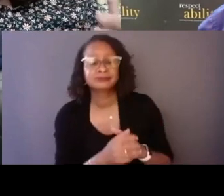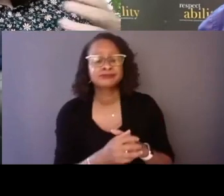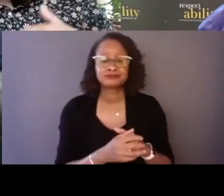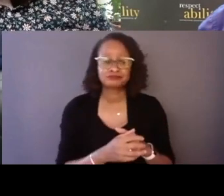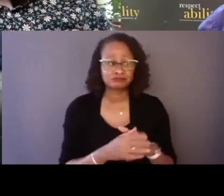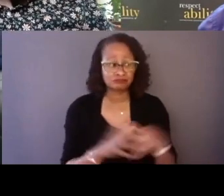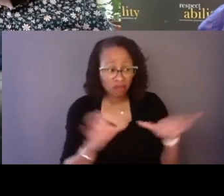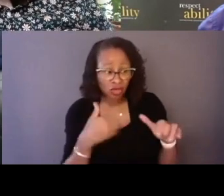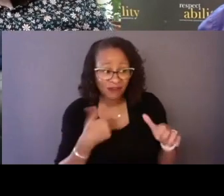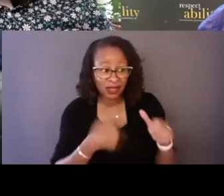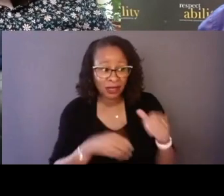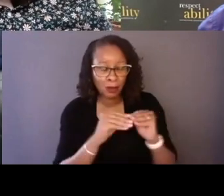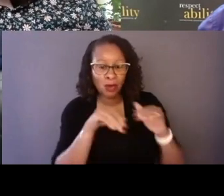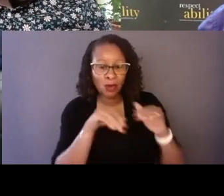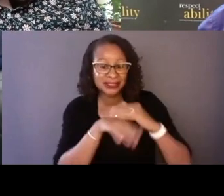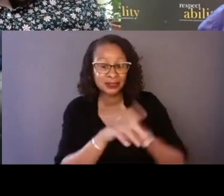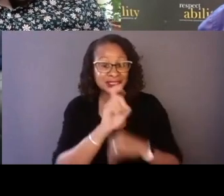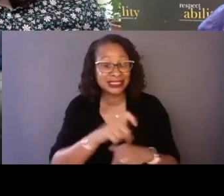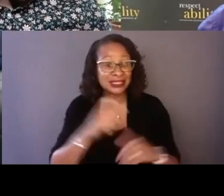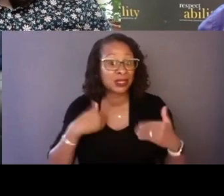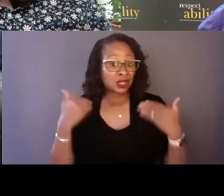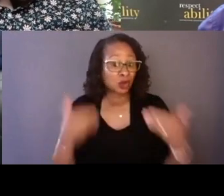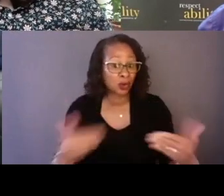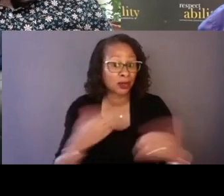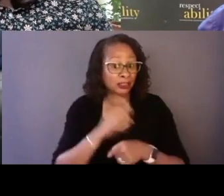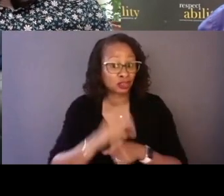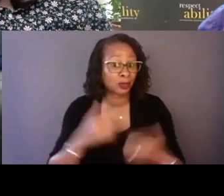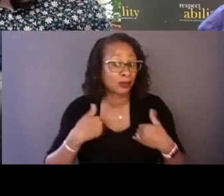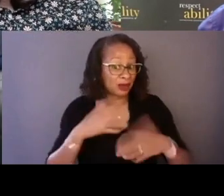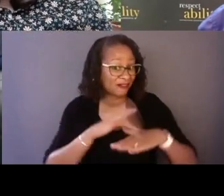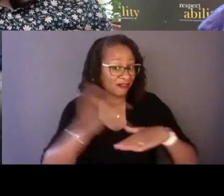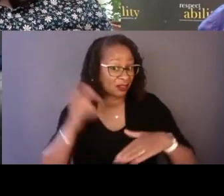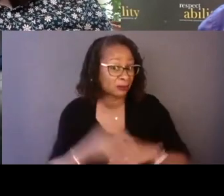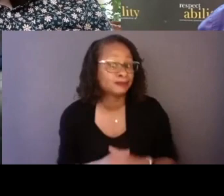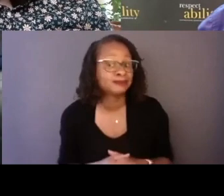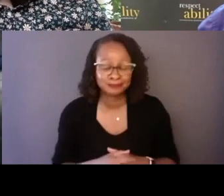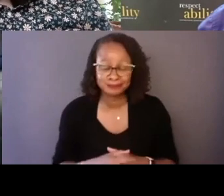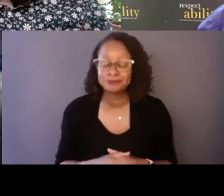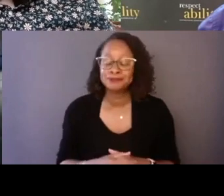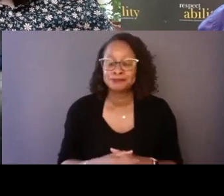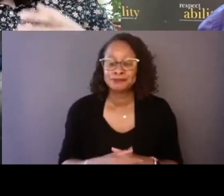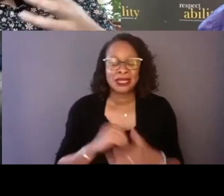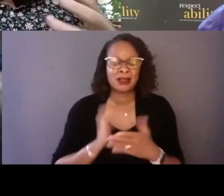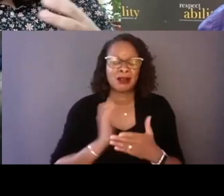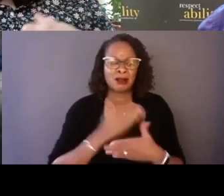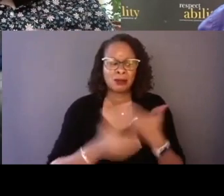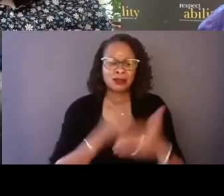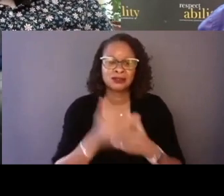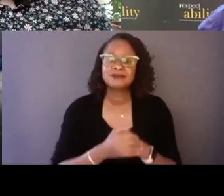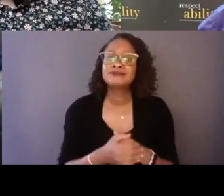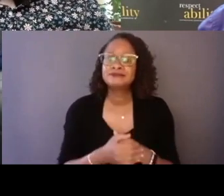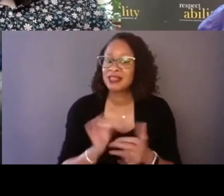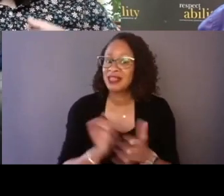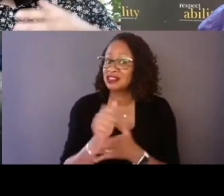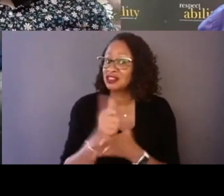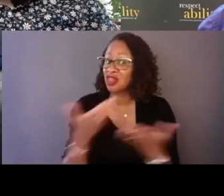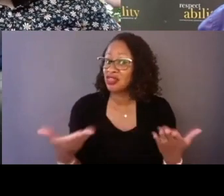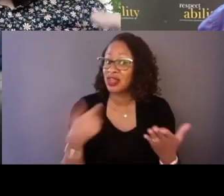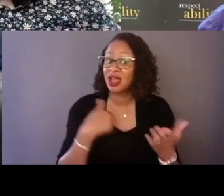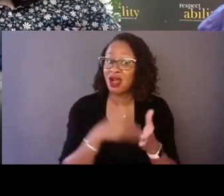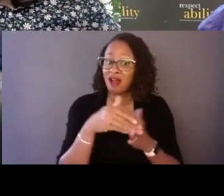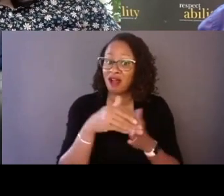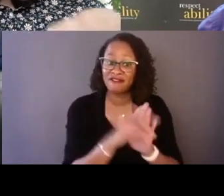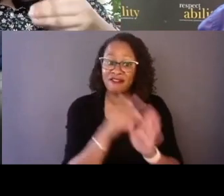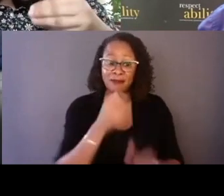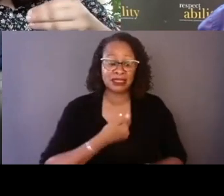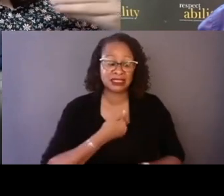you have any more accessible needs that we can go ahead and make sure that we have a process for? So that's the other thing that I often find